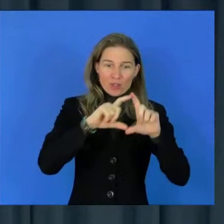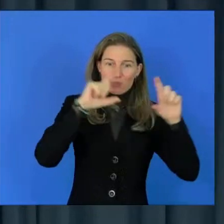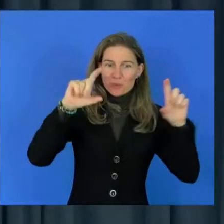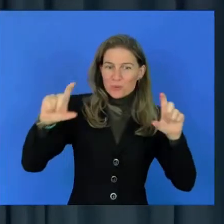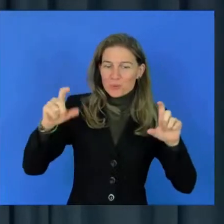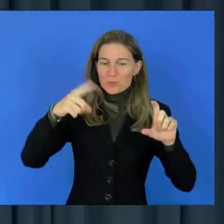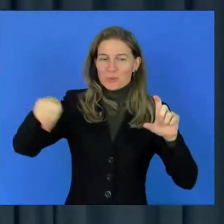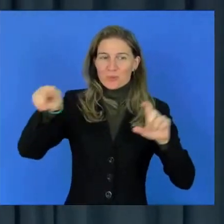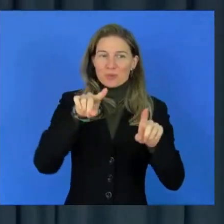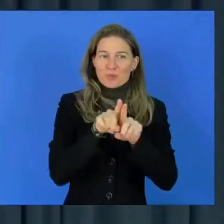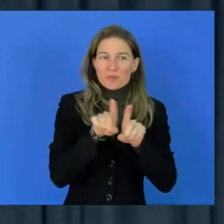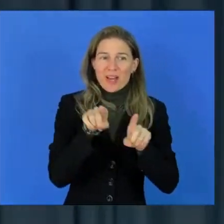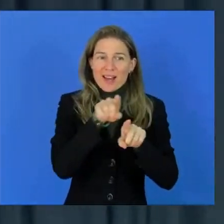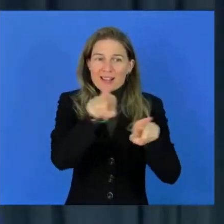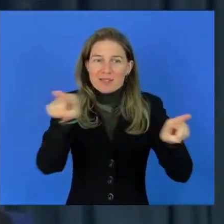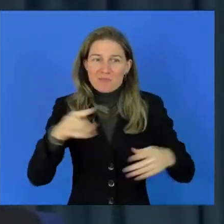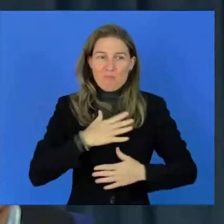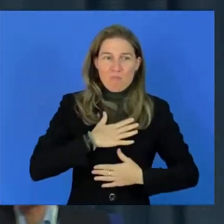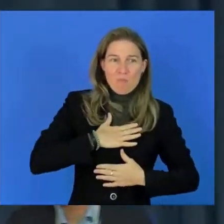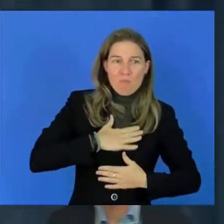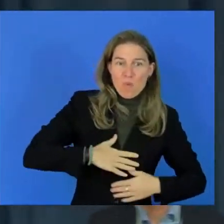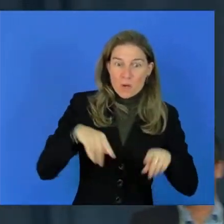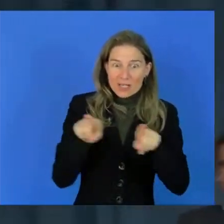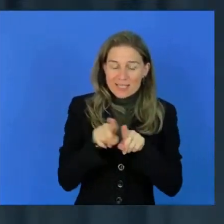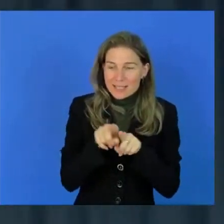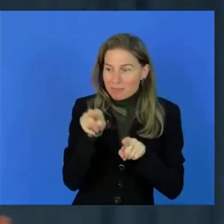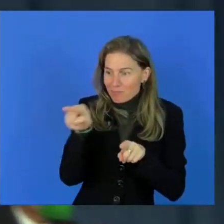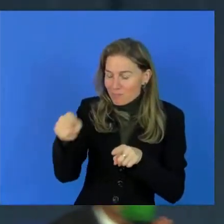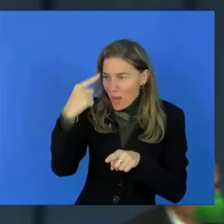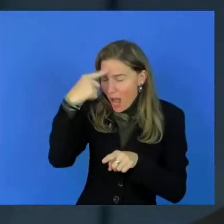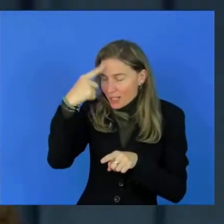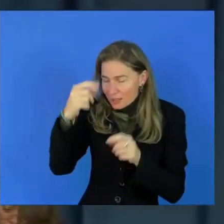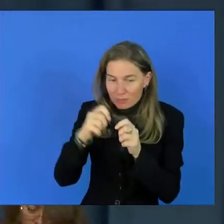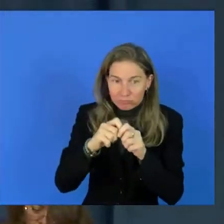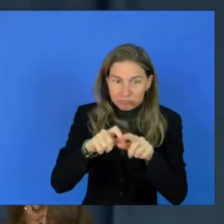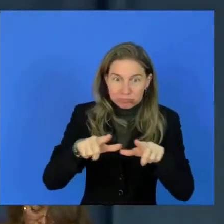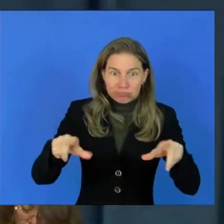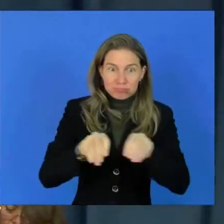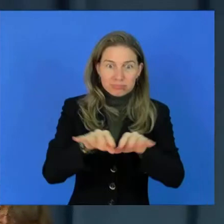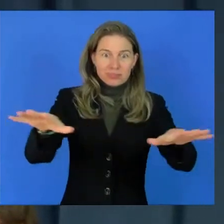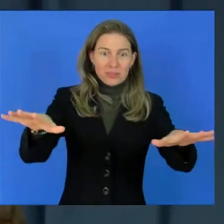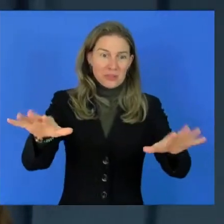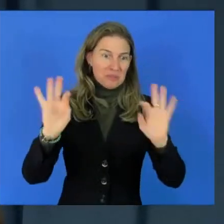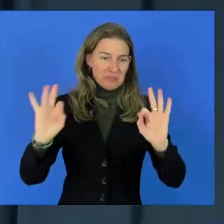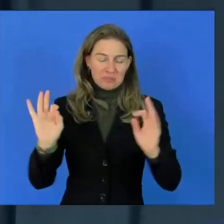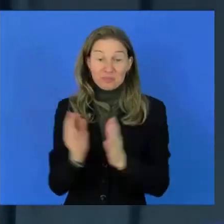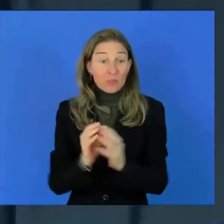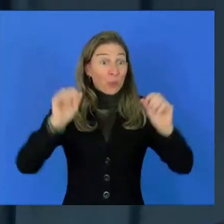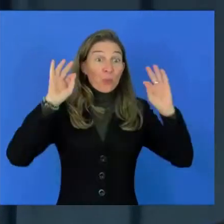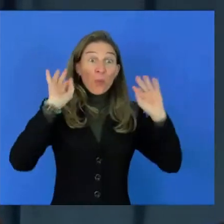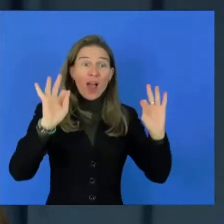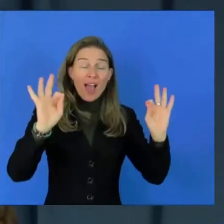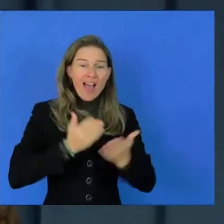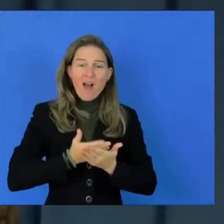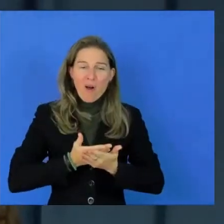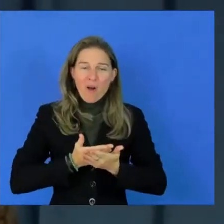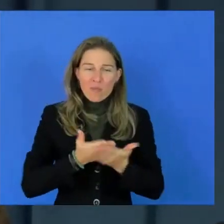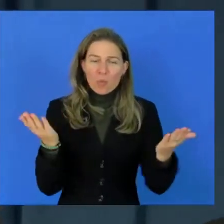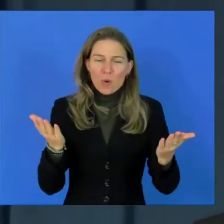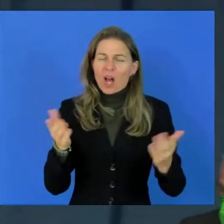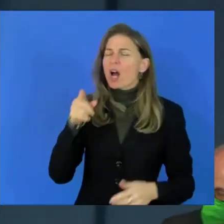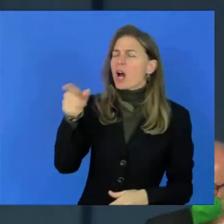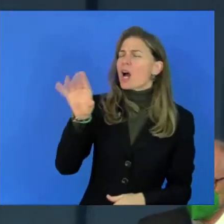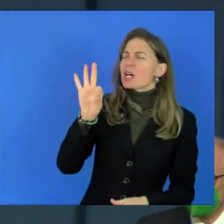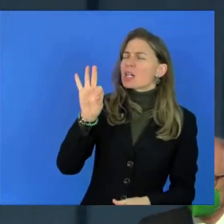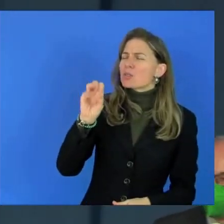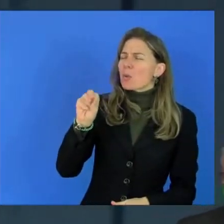Thank you so very much. Okay, everyone. So I want to say, Tom, will you please bring up our next session up to the